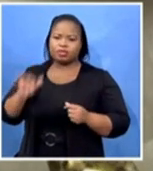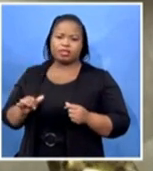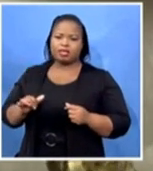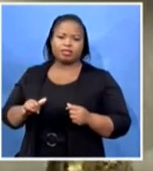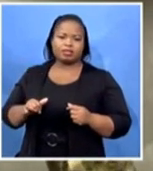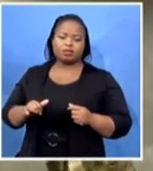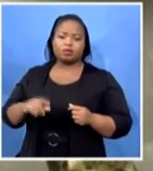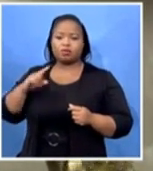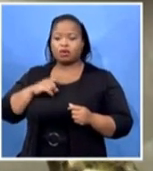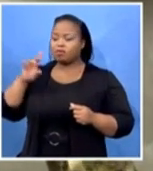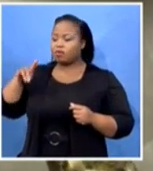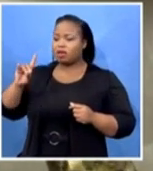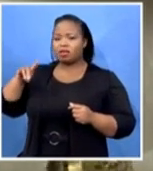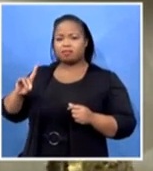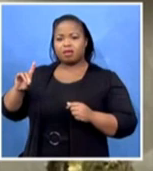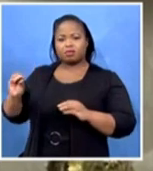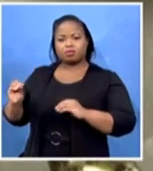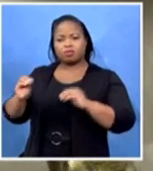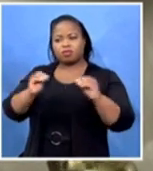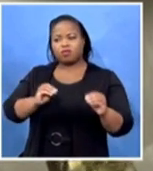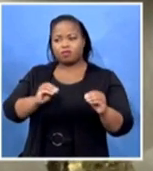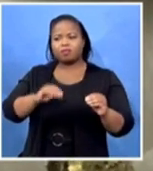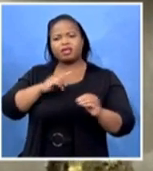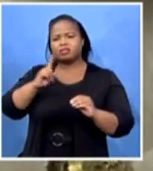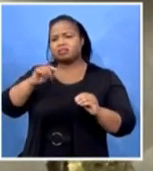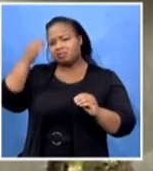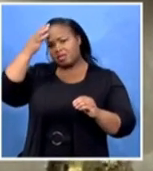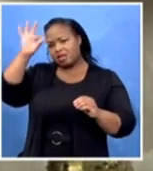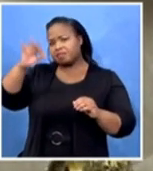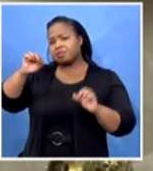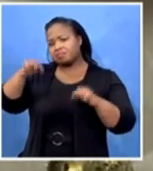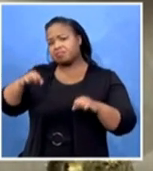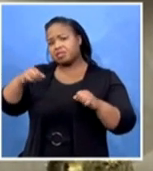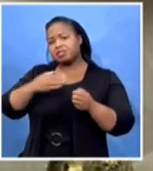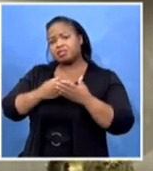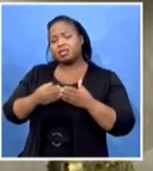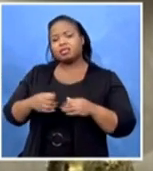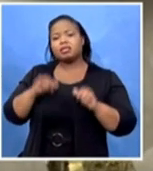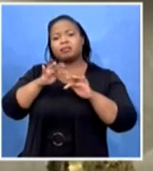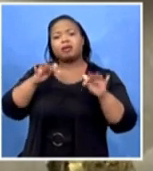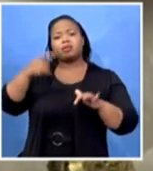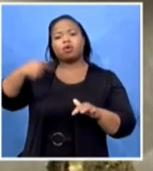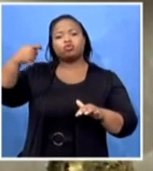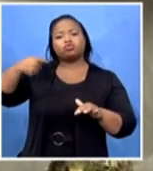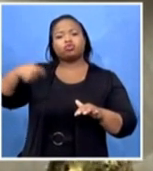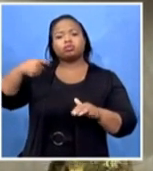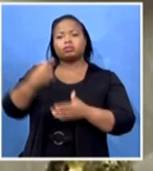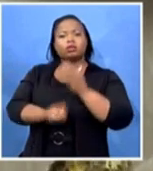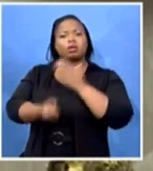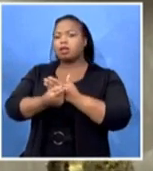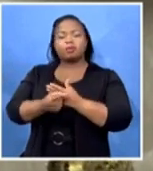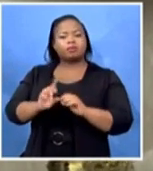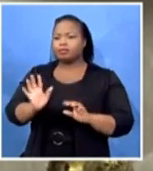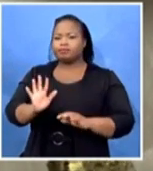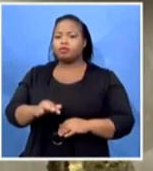the government have allowed that public auctions can happen. But you must know that the public auctions are good by